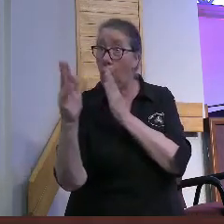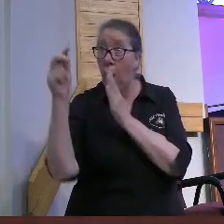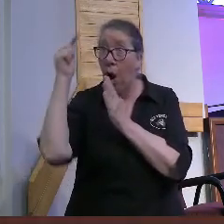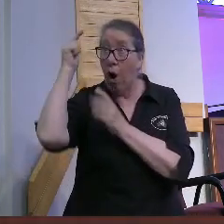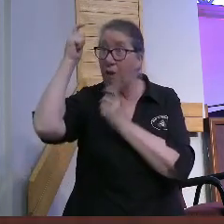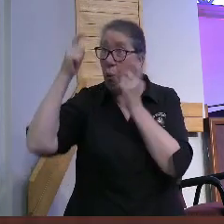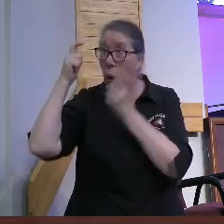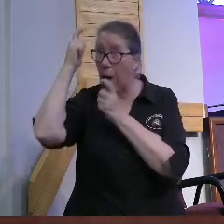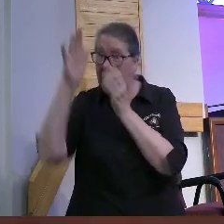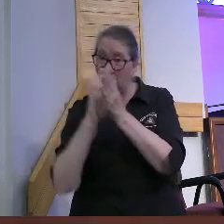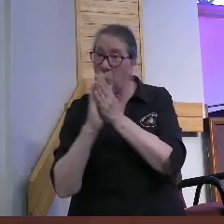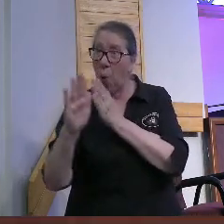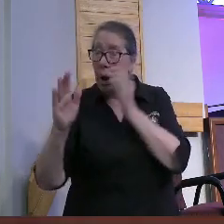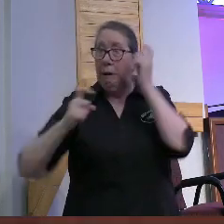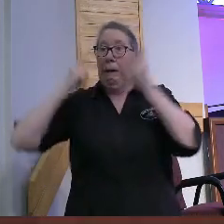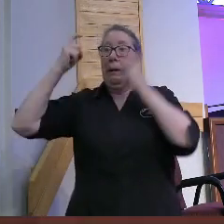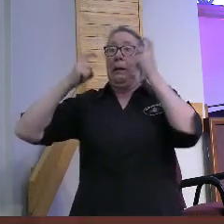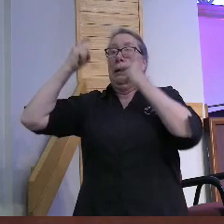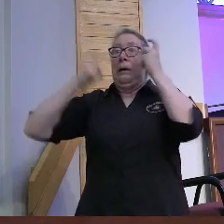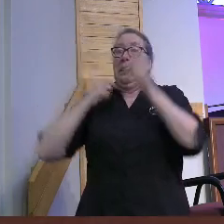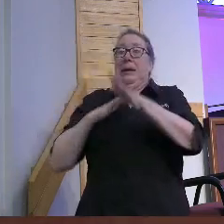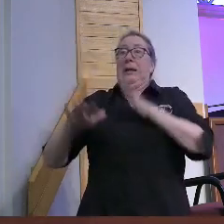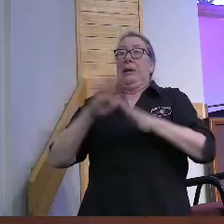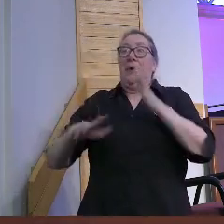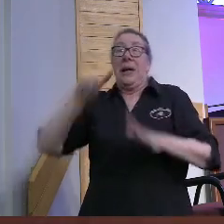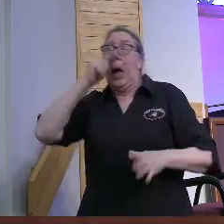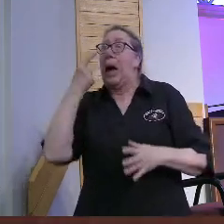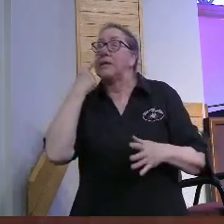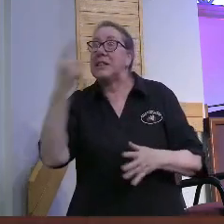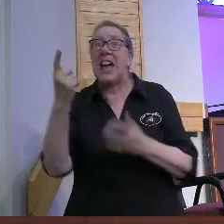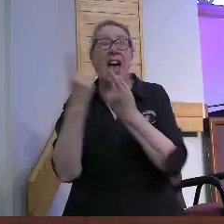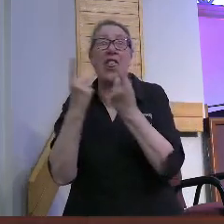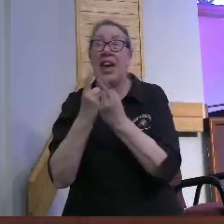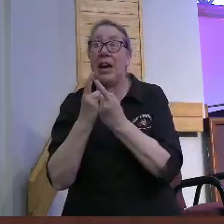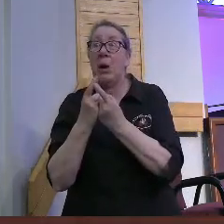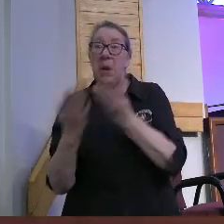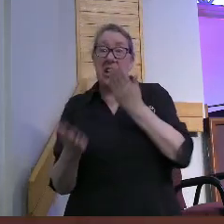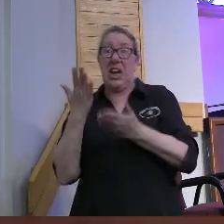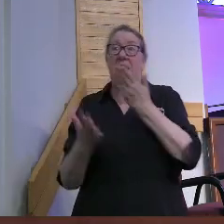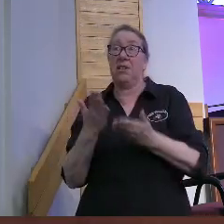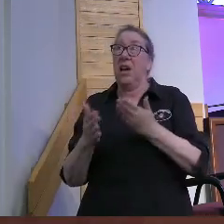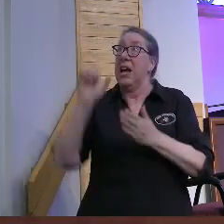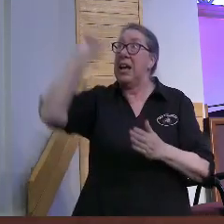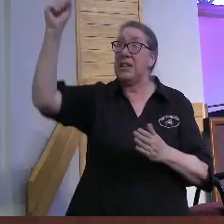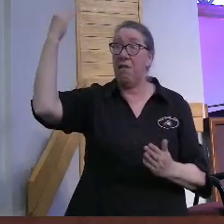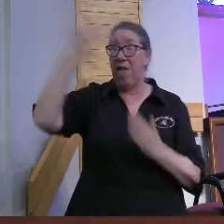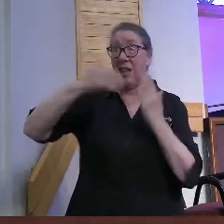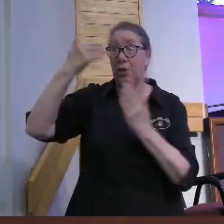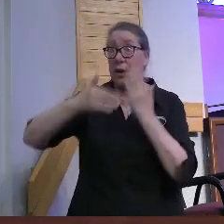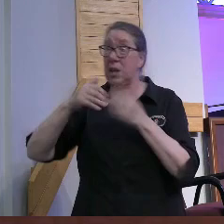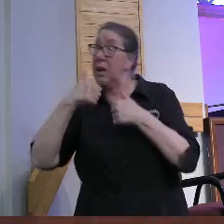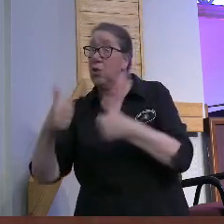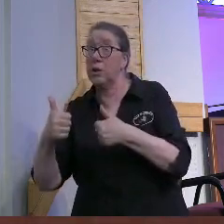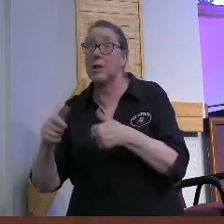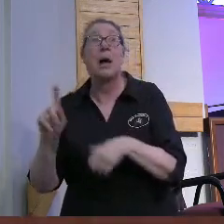all around us. And we're so blocked off, we can't see anything. We even doubt the goodness and faithfulness of God. But today I've come